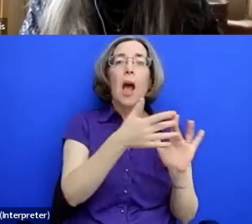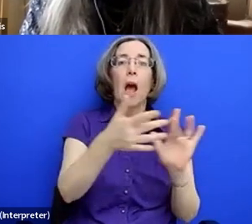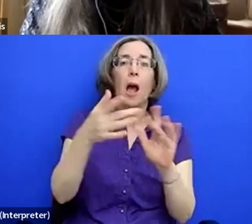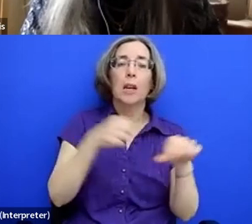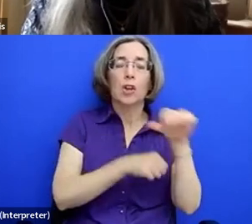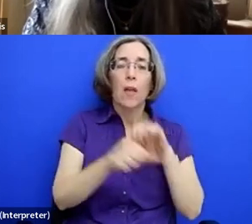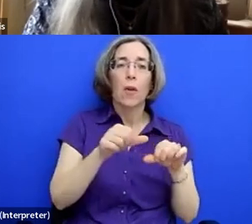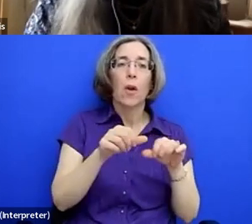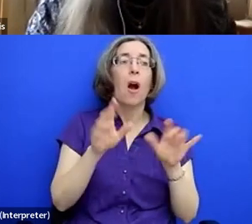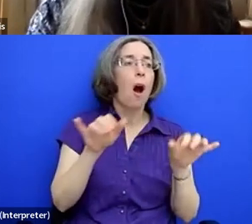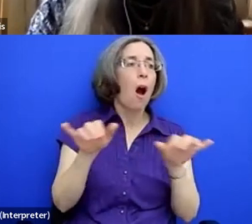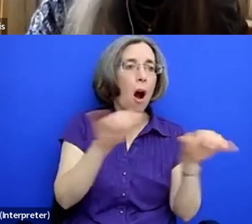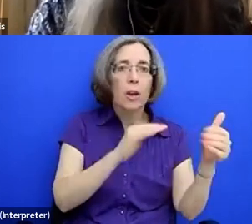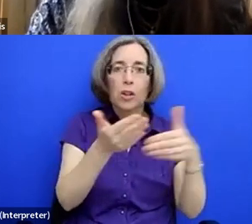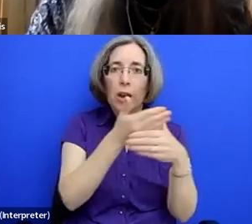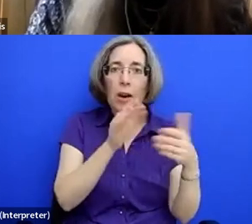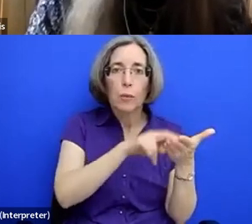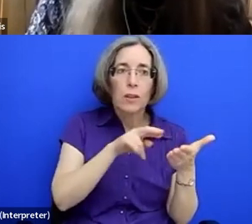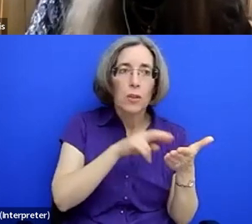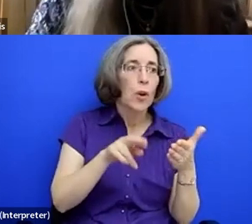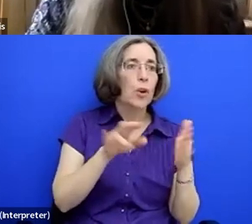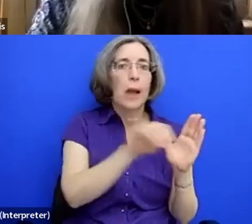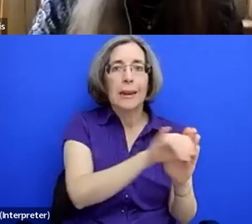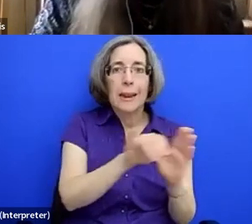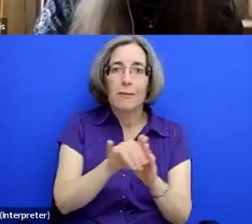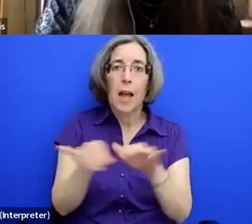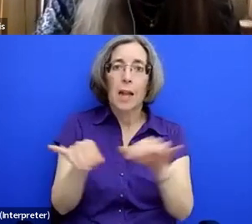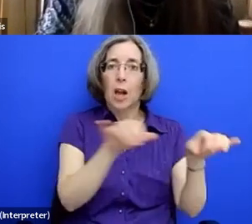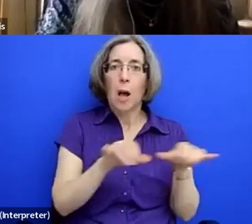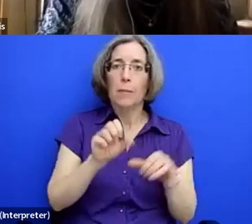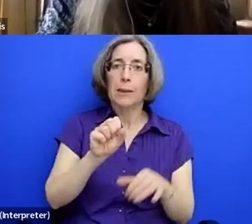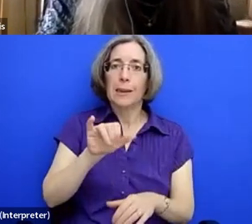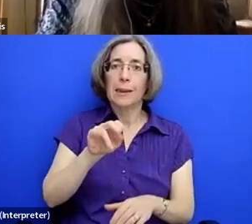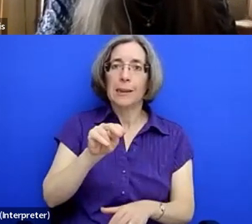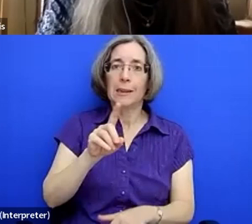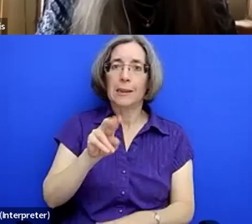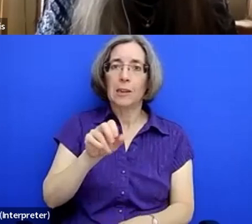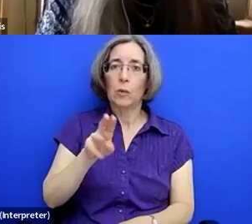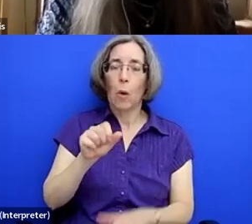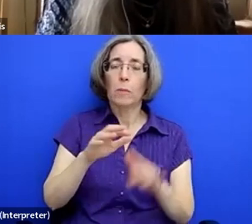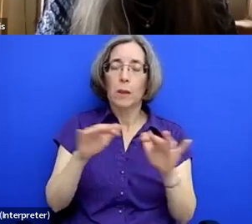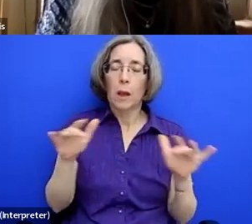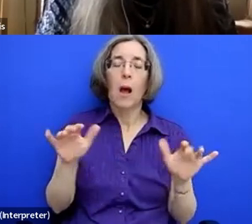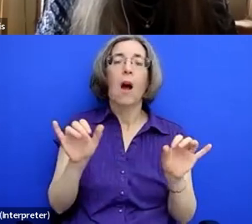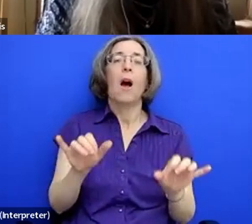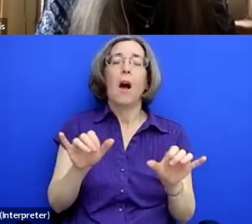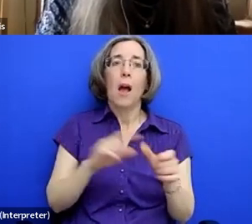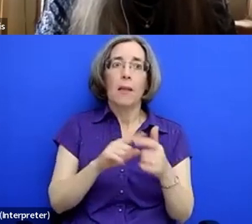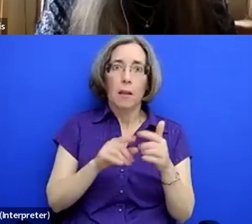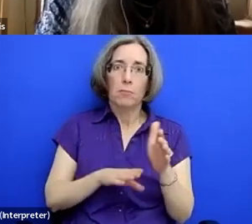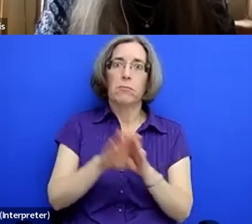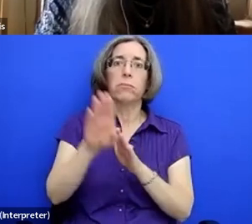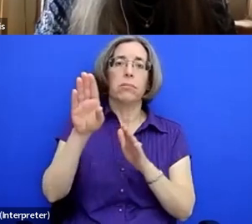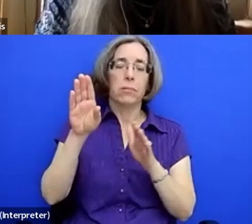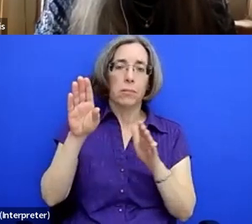syndromes and so on. So I do think that part of